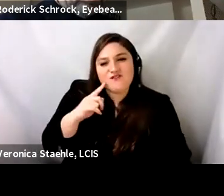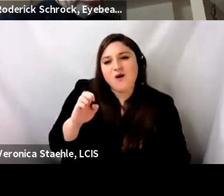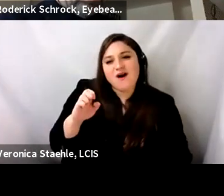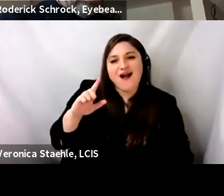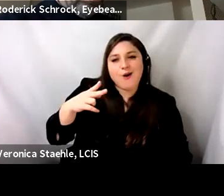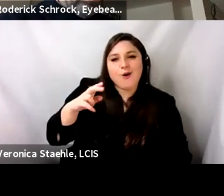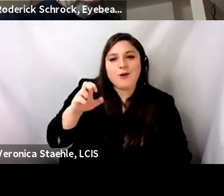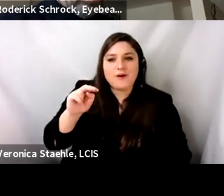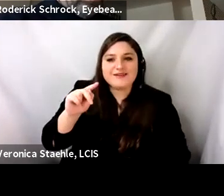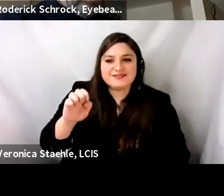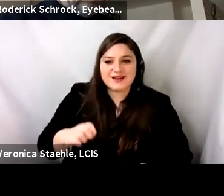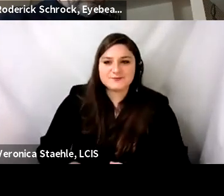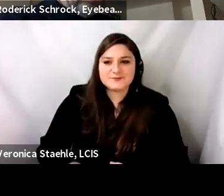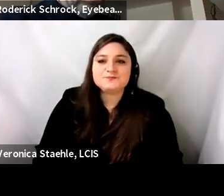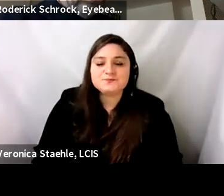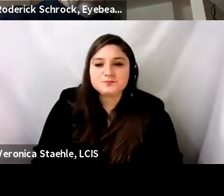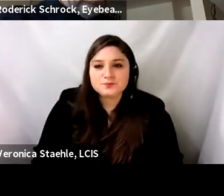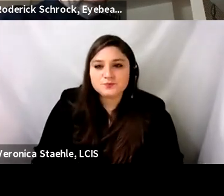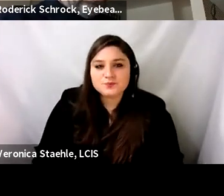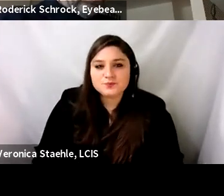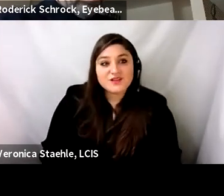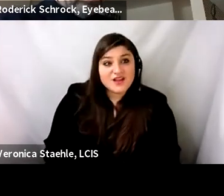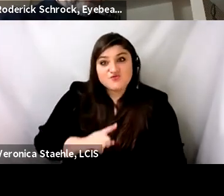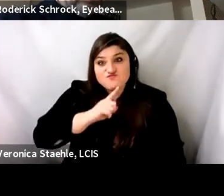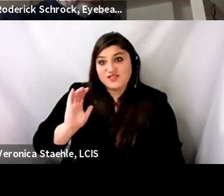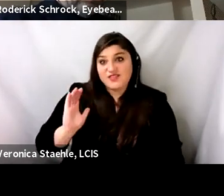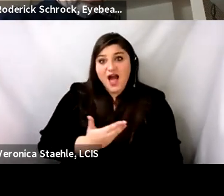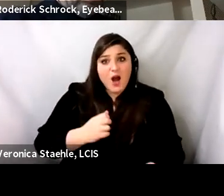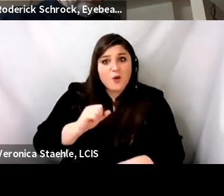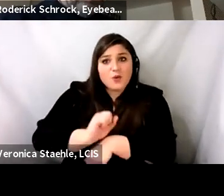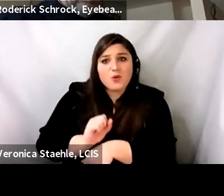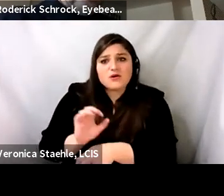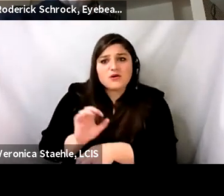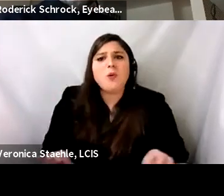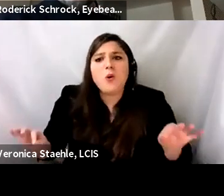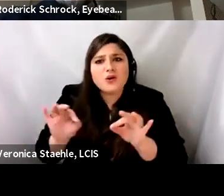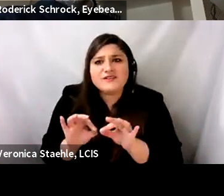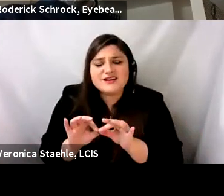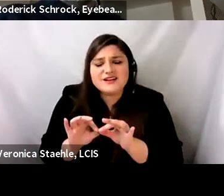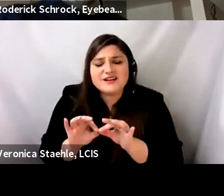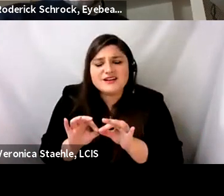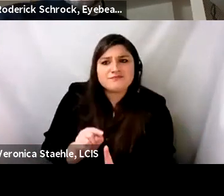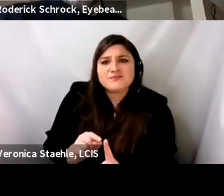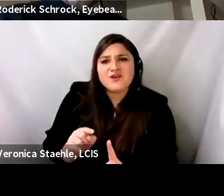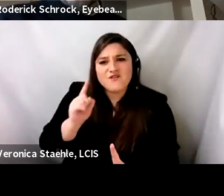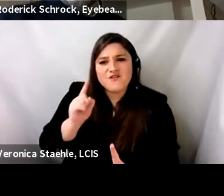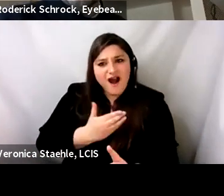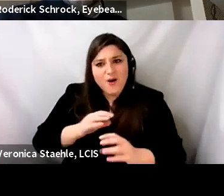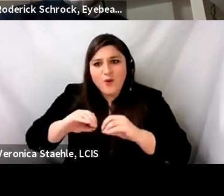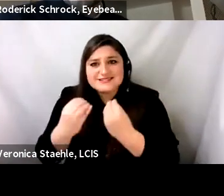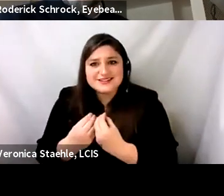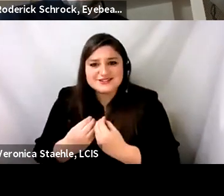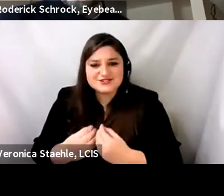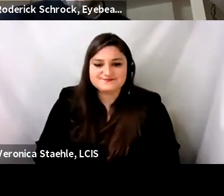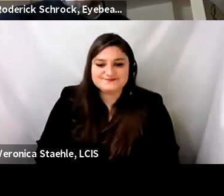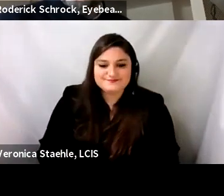and the work that we're doing, the important work and the vital work as frontline organization to our community. Great. Mark, I